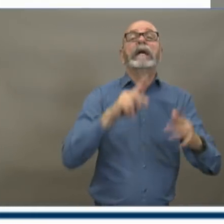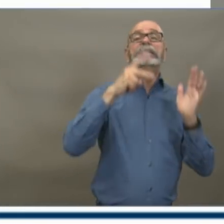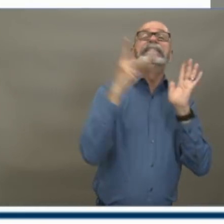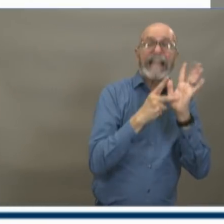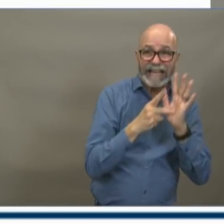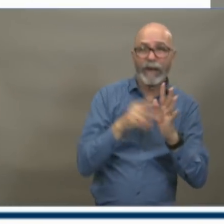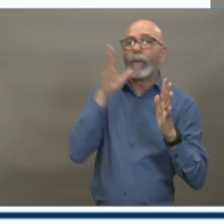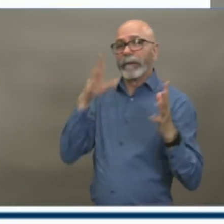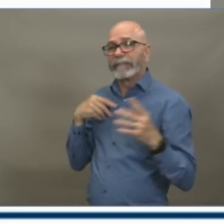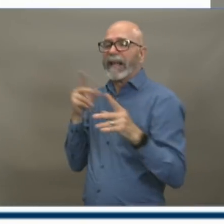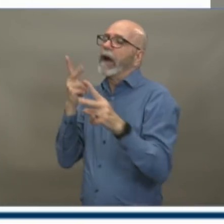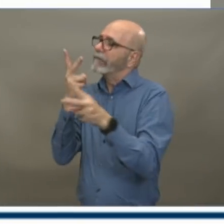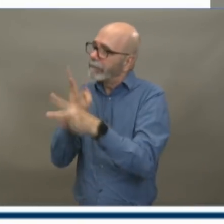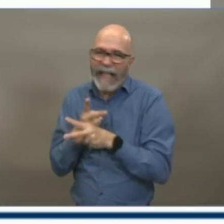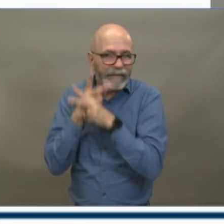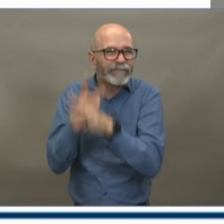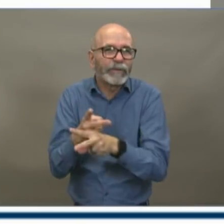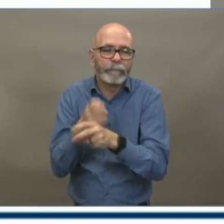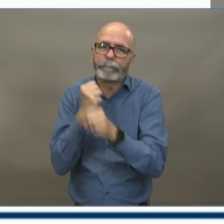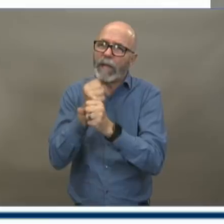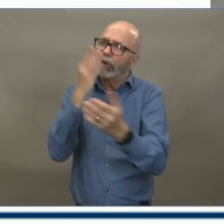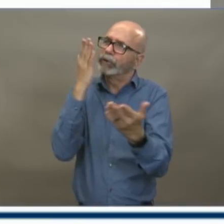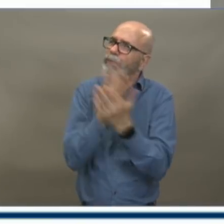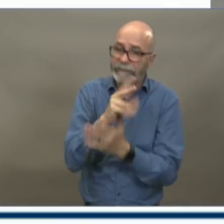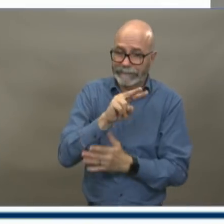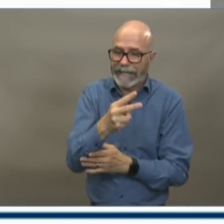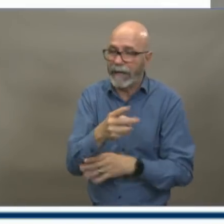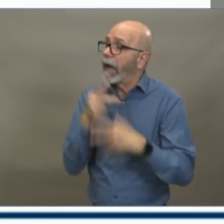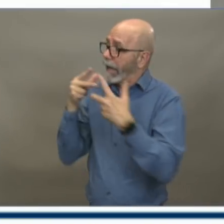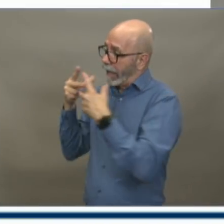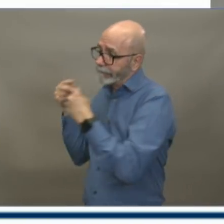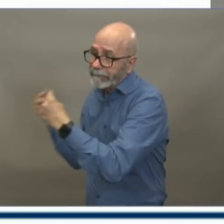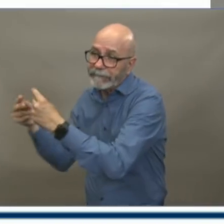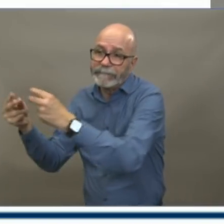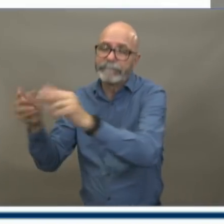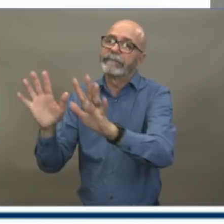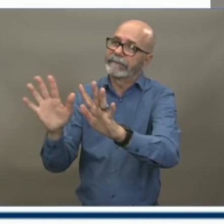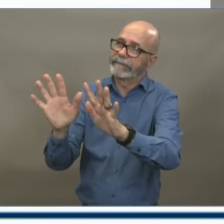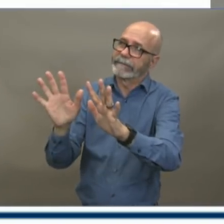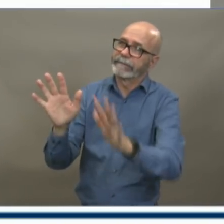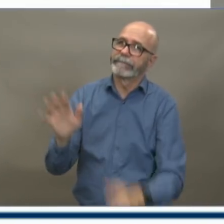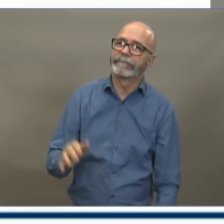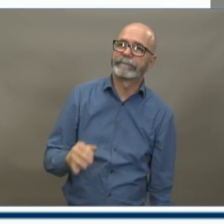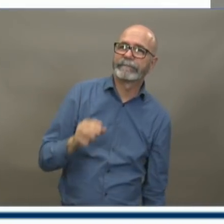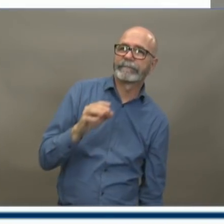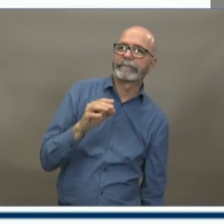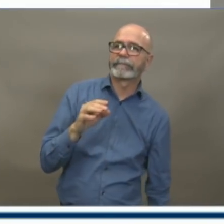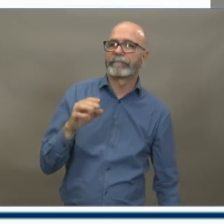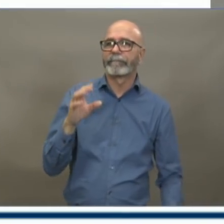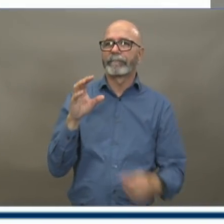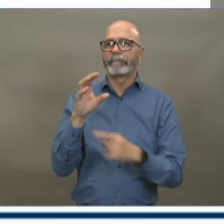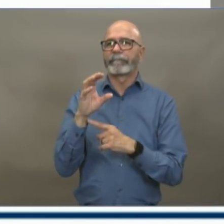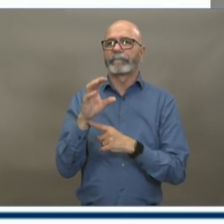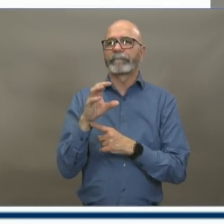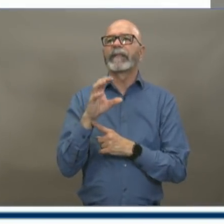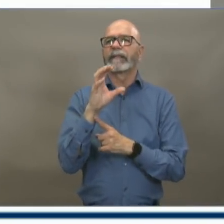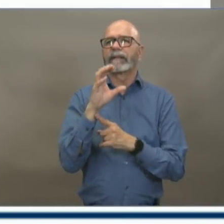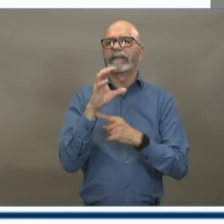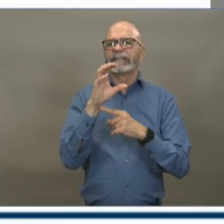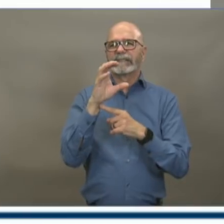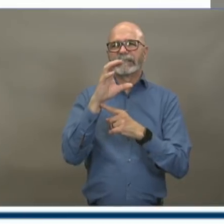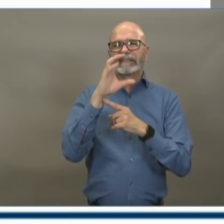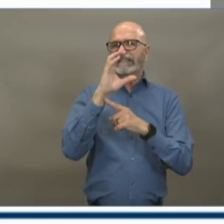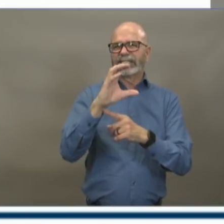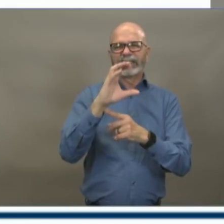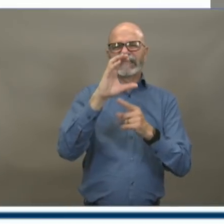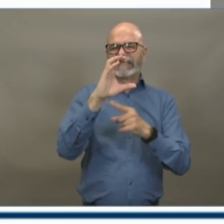extremely careful. And that is why CCMH has said stick with the license schedule unless there are compelling reasons to do